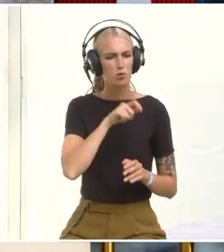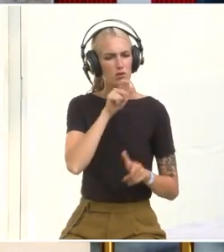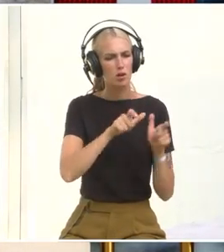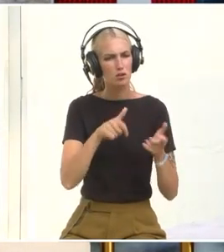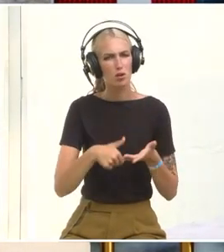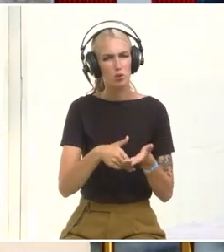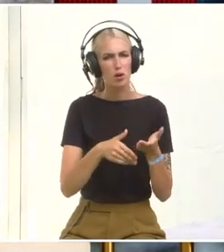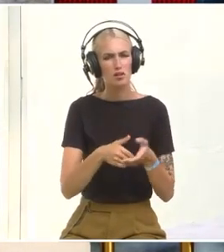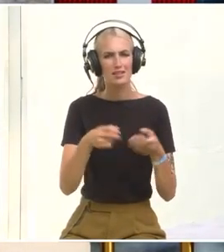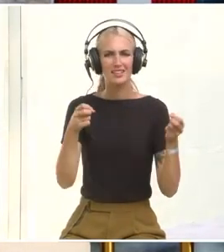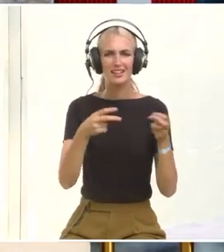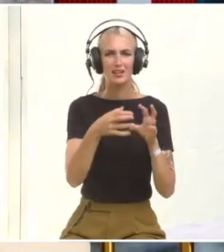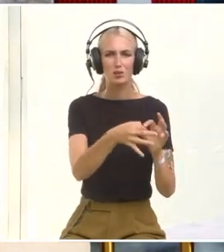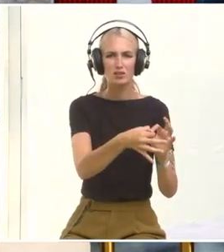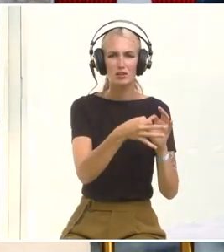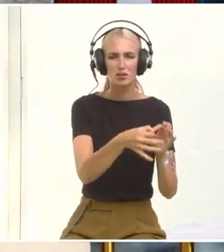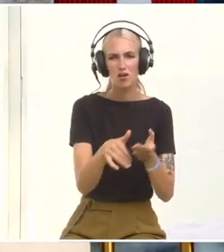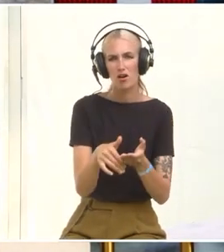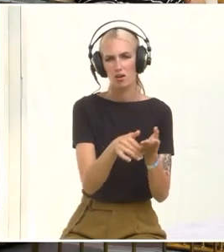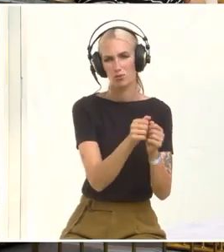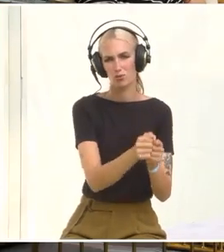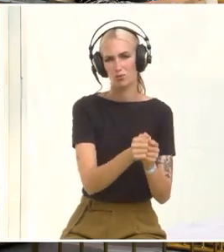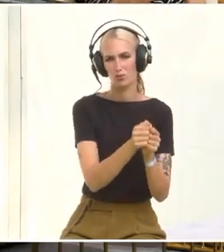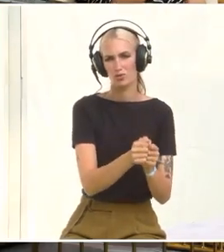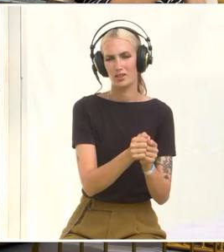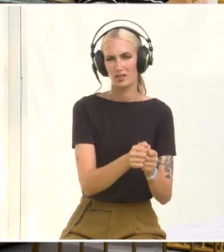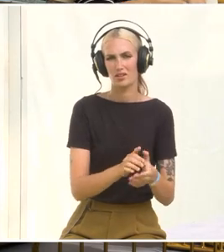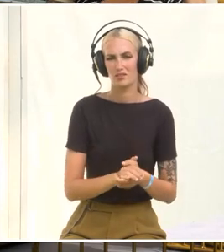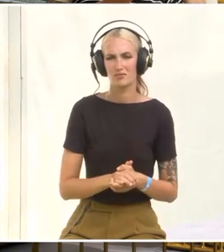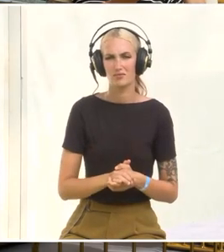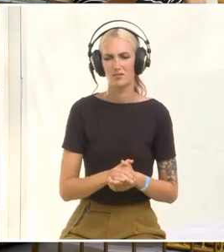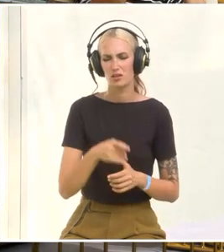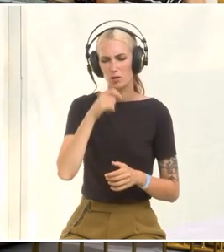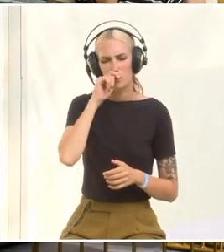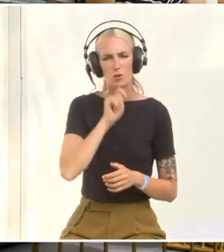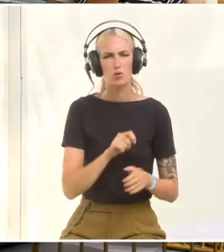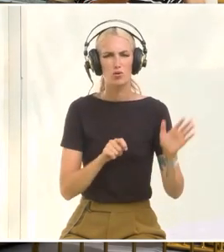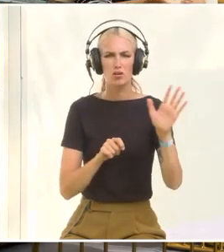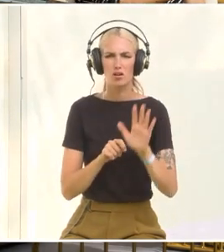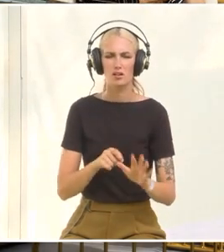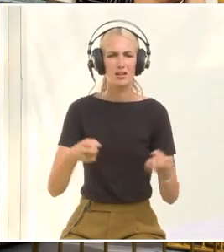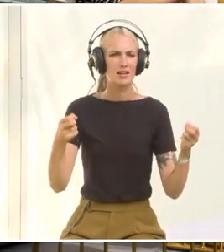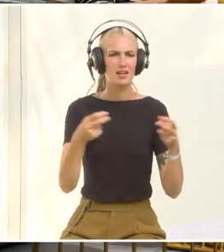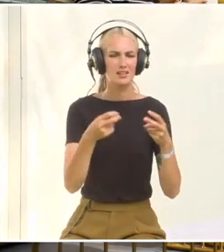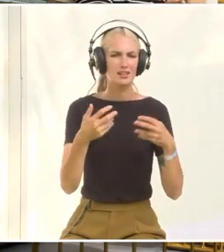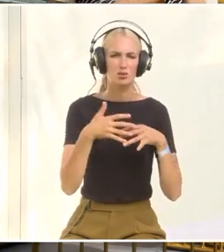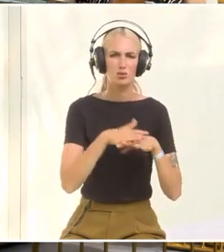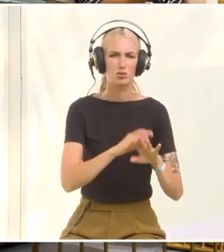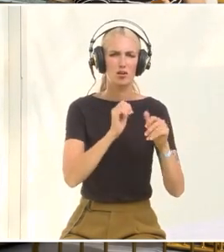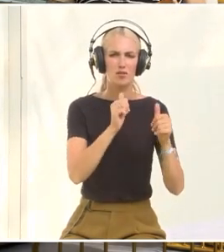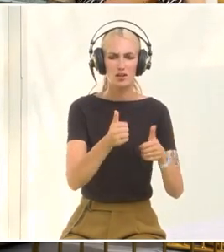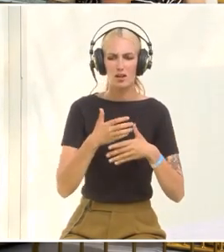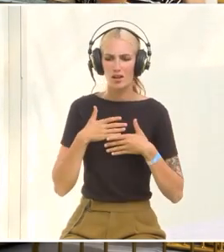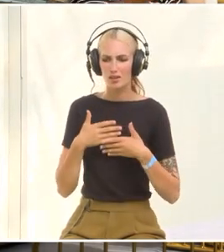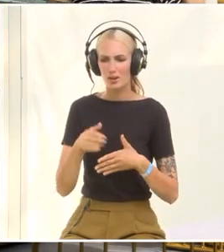maintaining digital ties. So whether it is in, because Ukraine has amazing digital infrastructure, thanks to Estonia to a